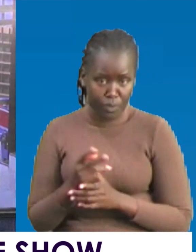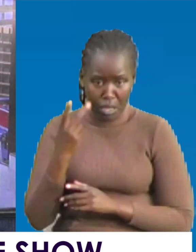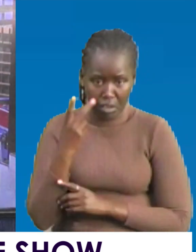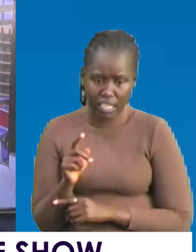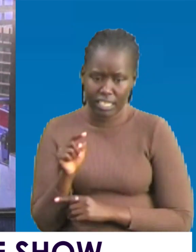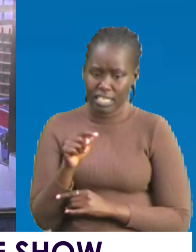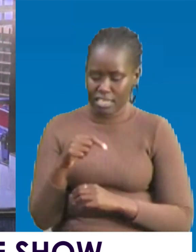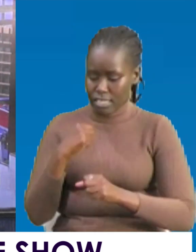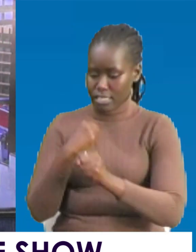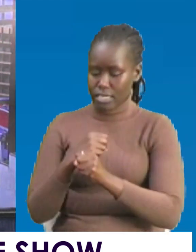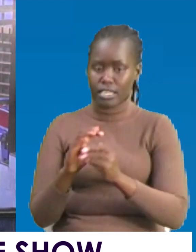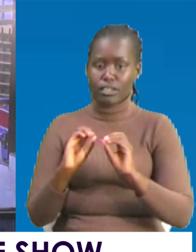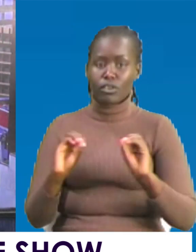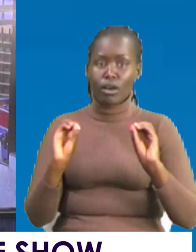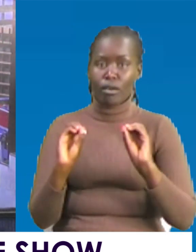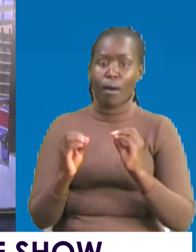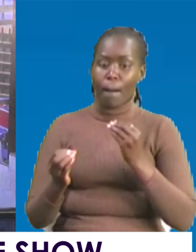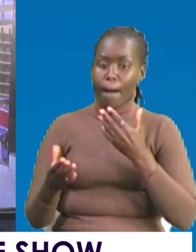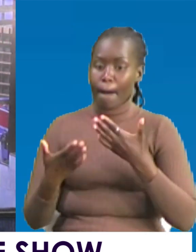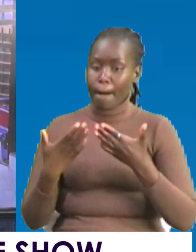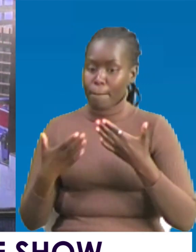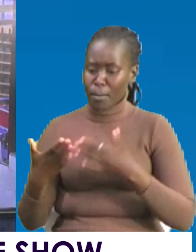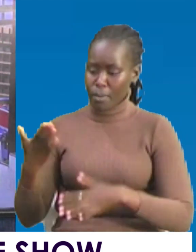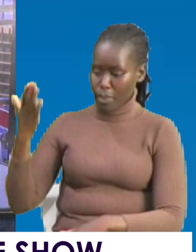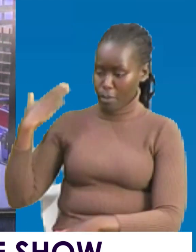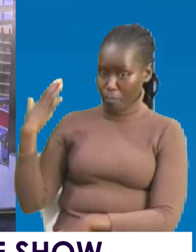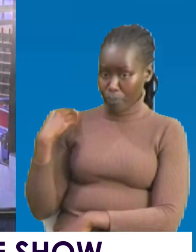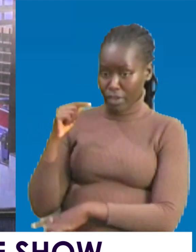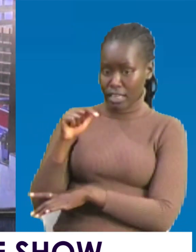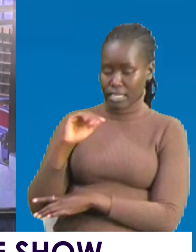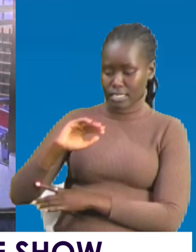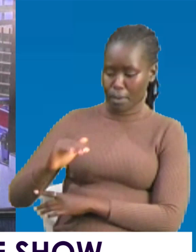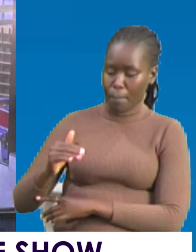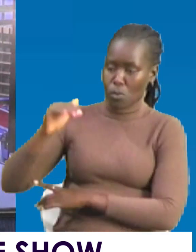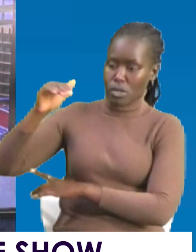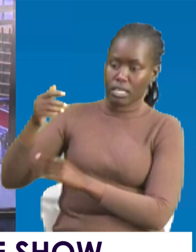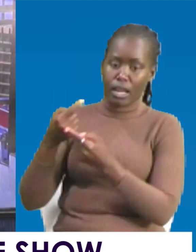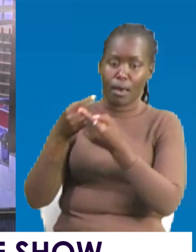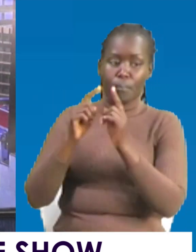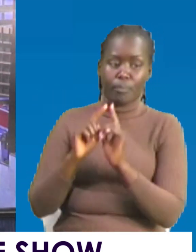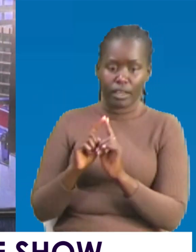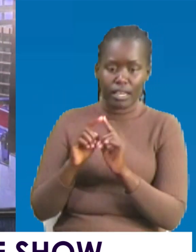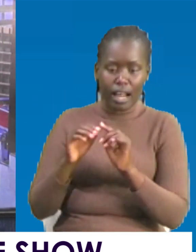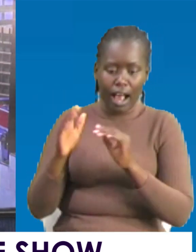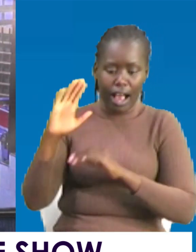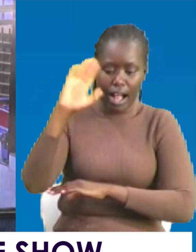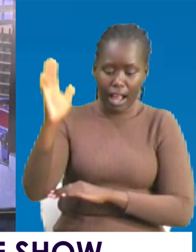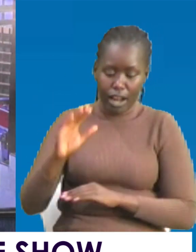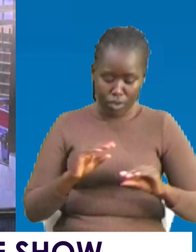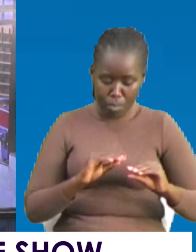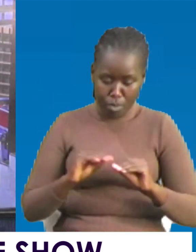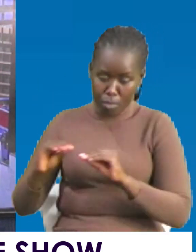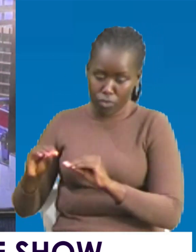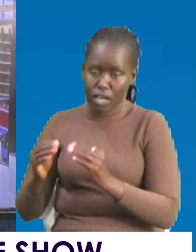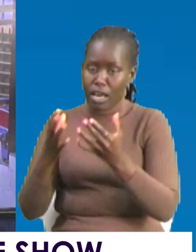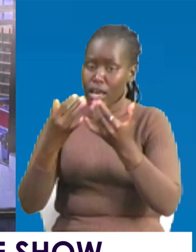this cannot be done. It may have been in the past that this is a mountain, that this can never be moved. It